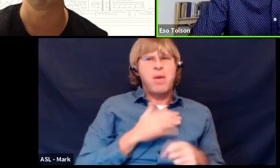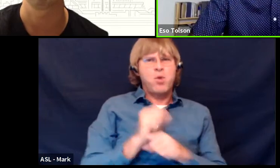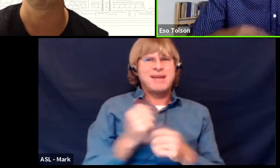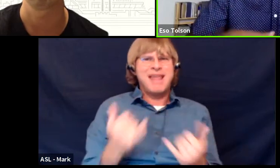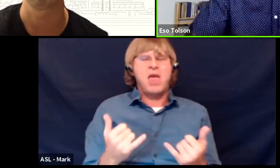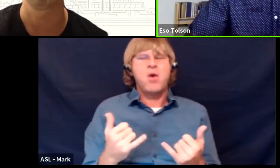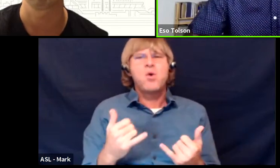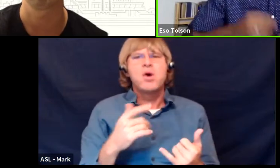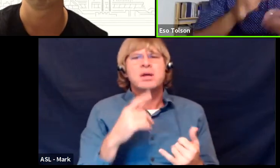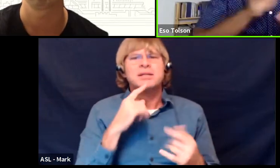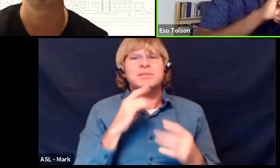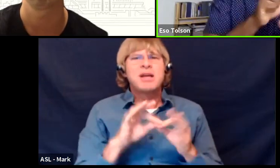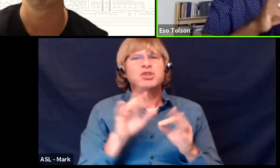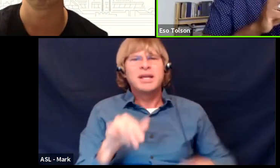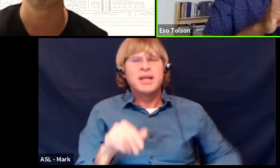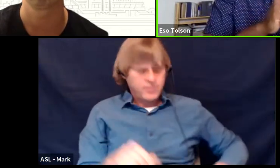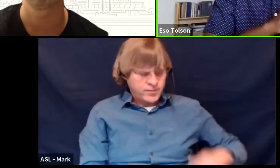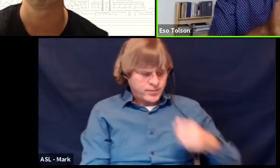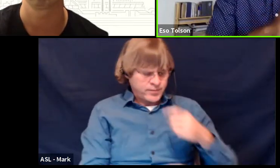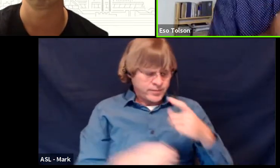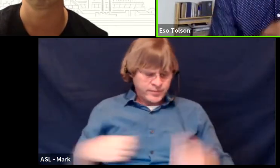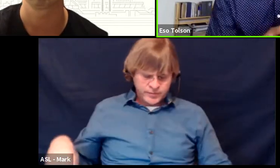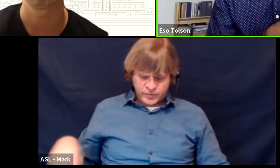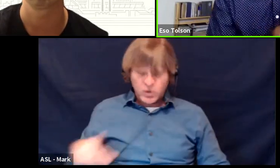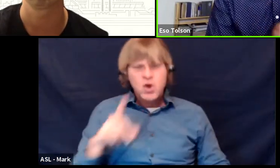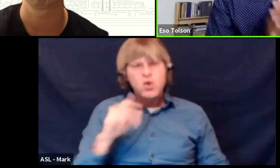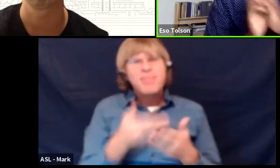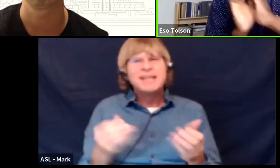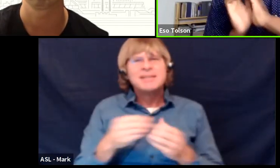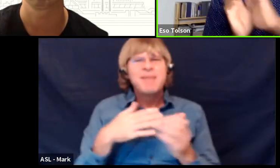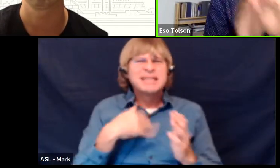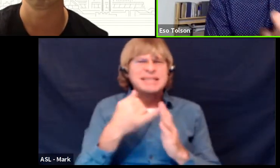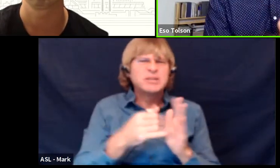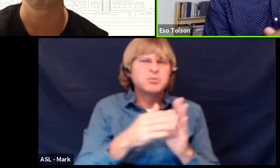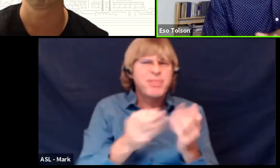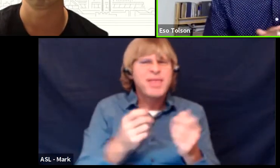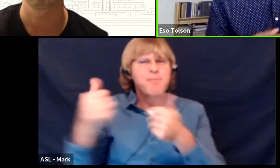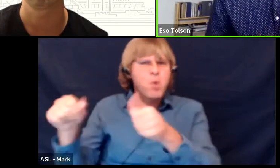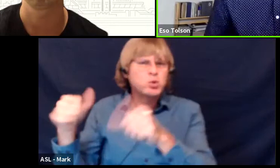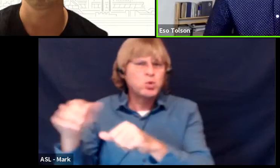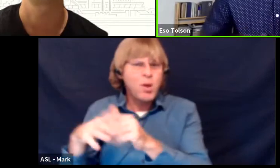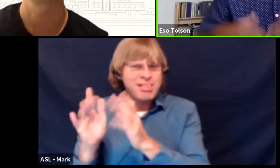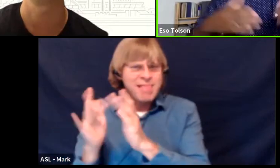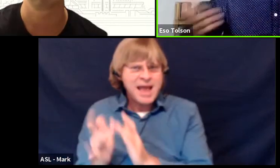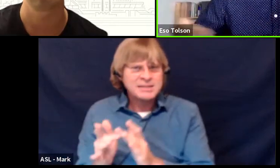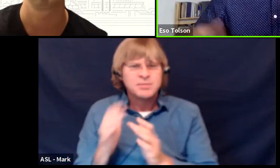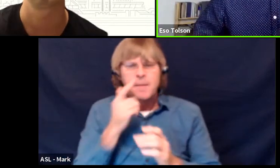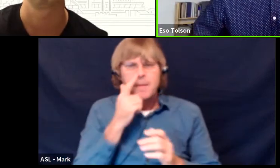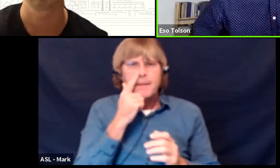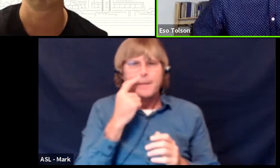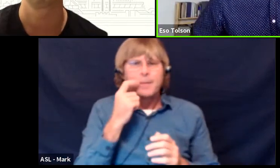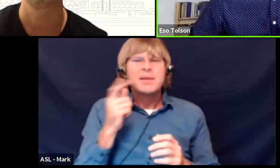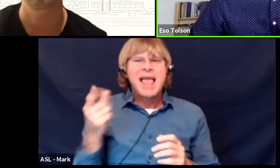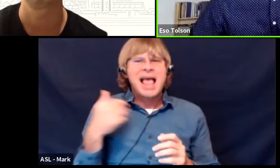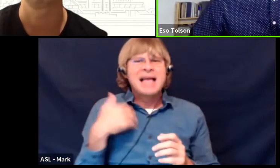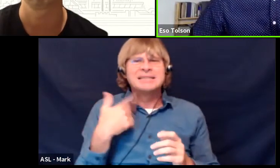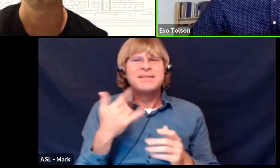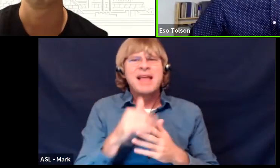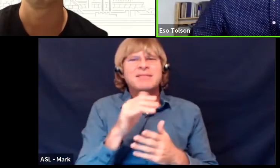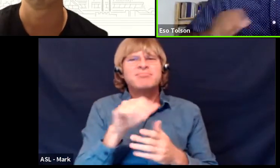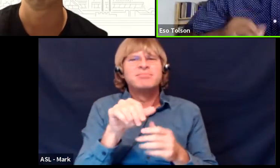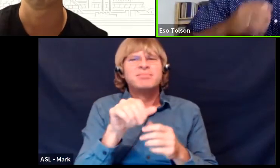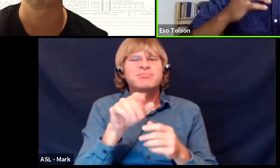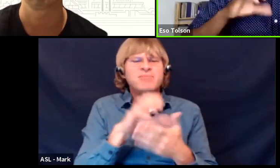now, especially just writing, doing pieces in my sketchbook and then posting those online. He had this section talking